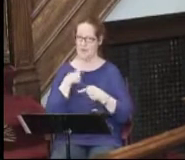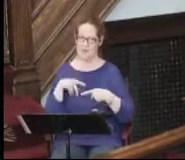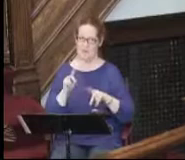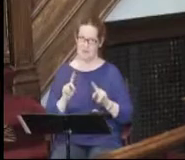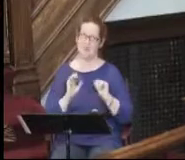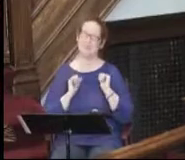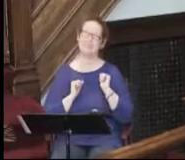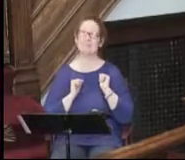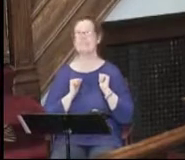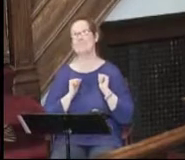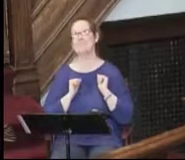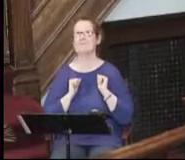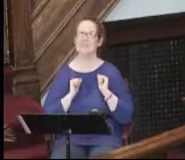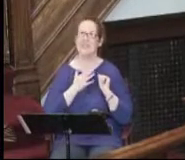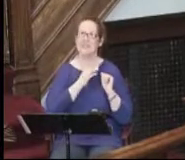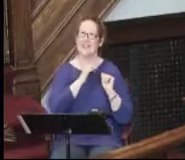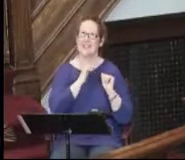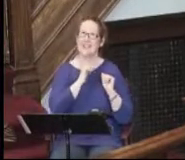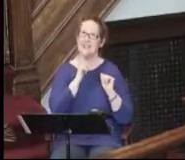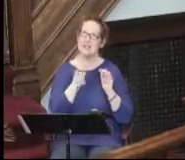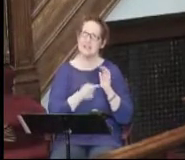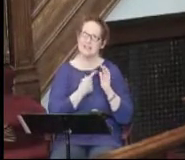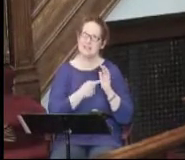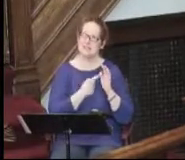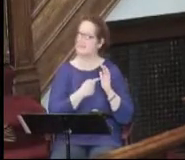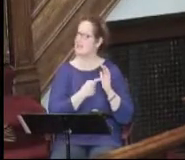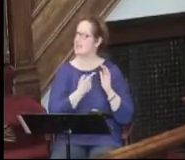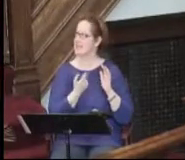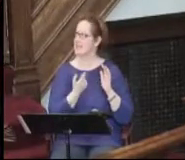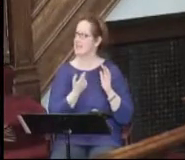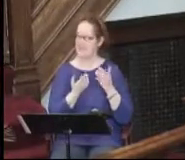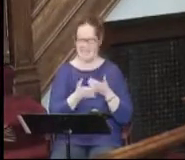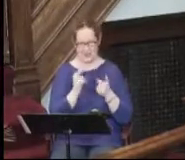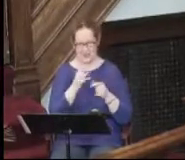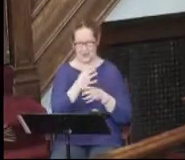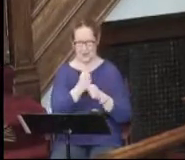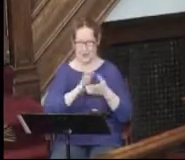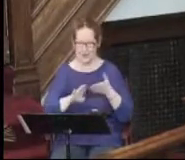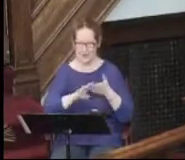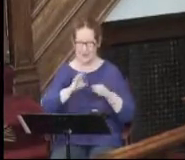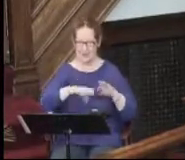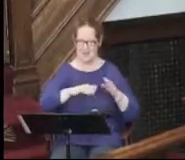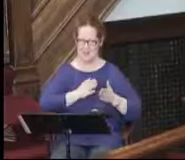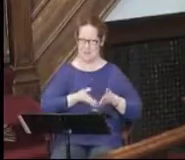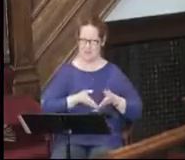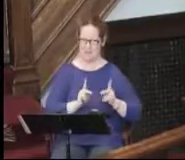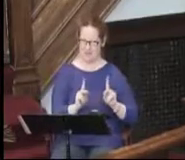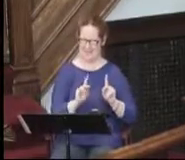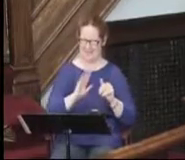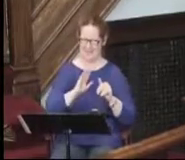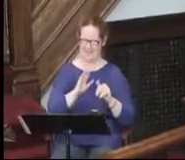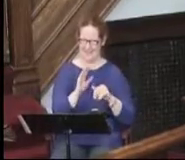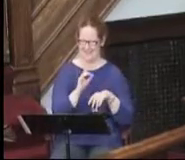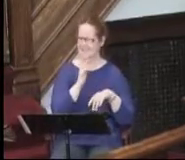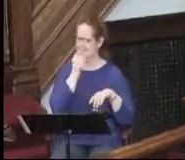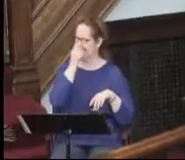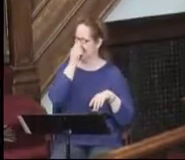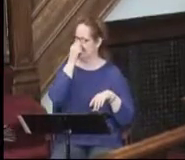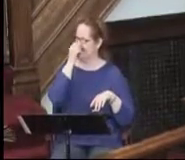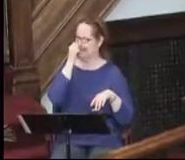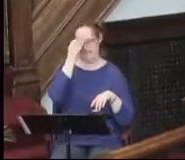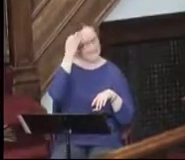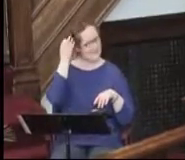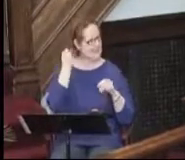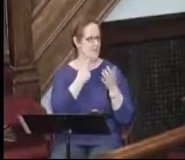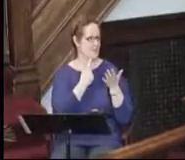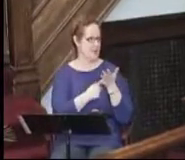but as I say sometimes to our board of directors, sometimes it's easier to get forgiveness than permission. And they are very great. We've